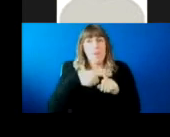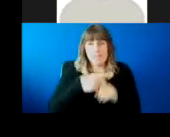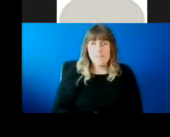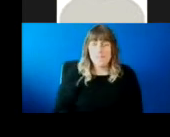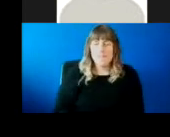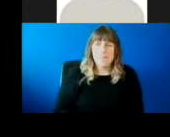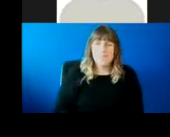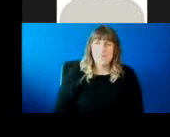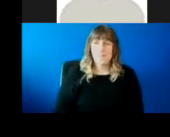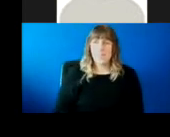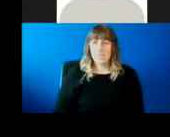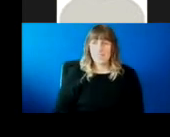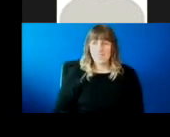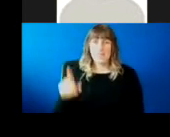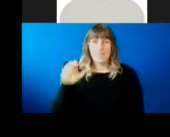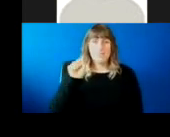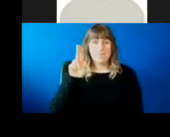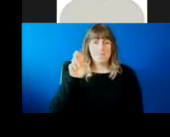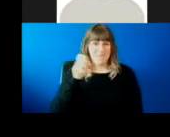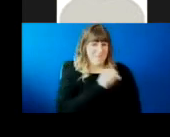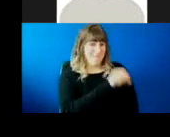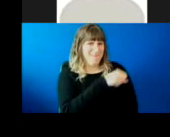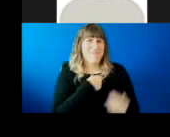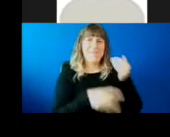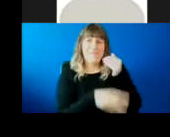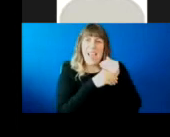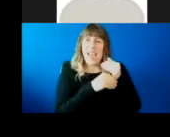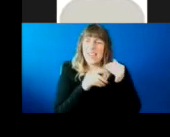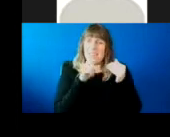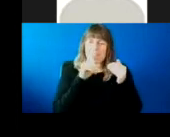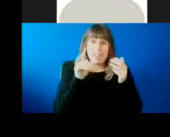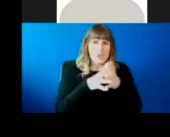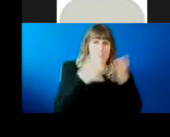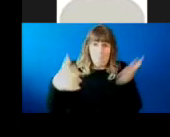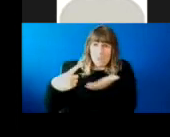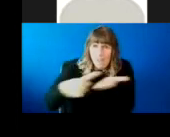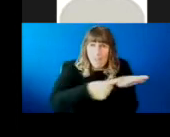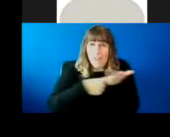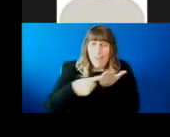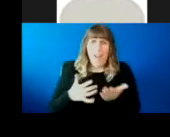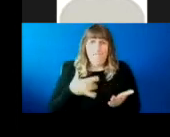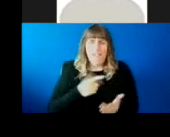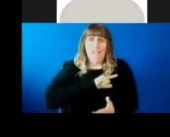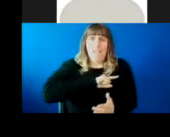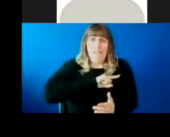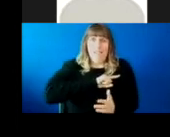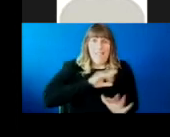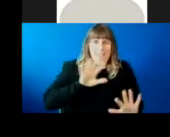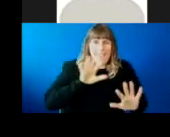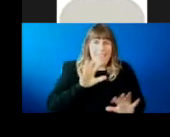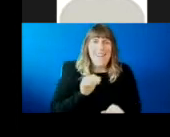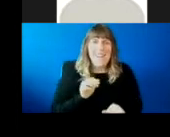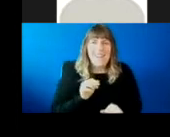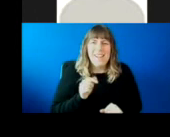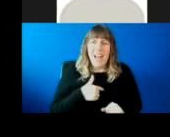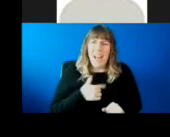Yes, I have to say, I do think I'm like all this cacophony. Like I have to say, my heart races a little bit with all of this, and I do think it's